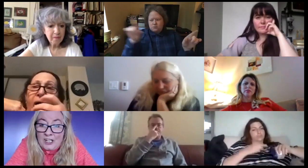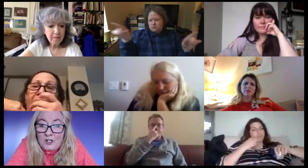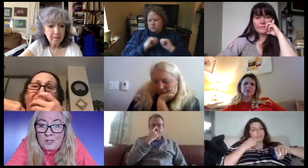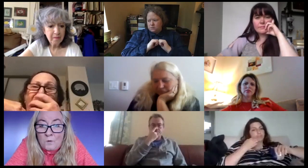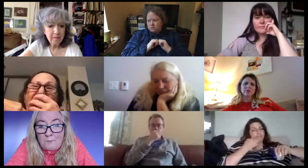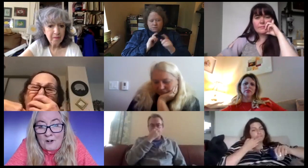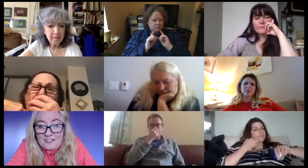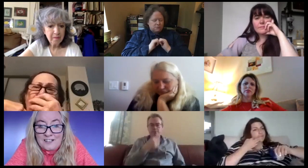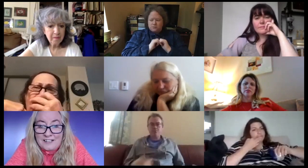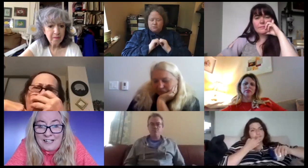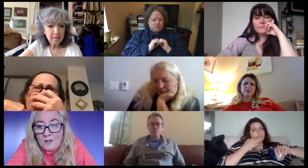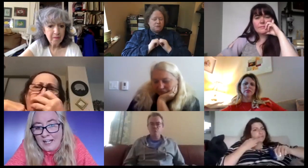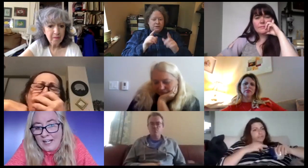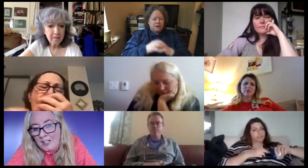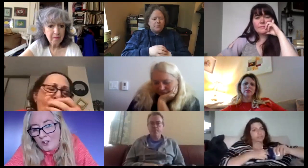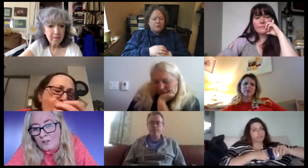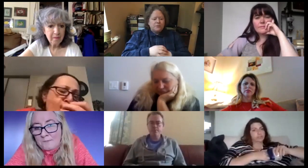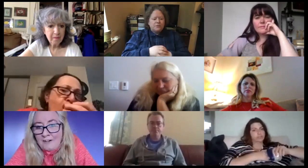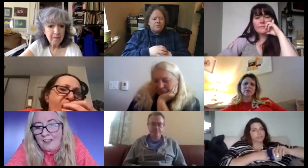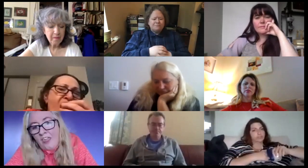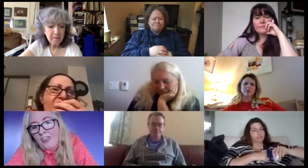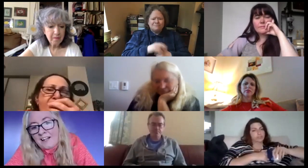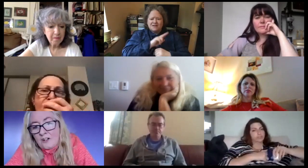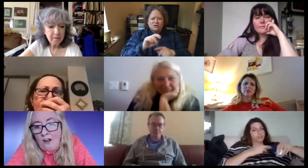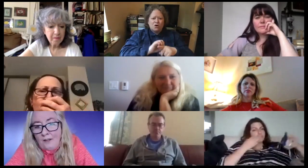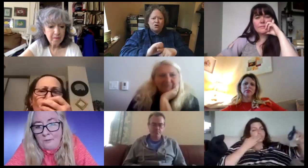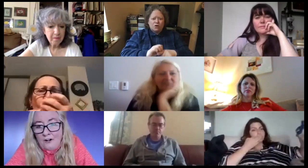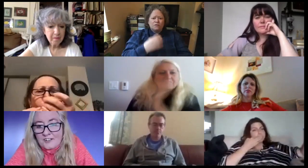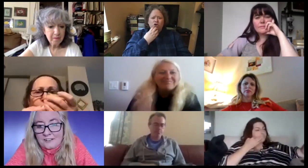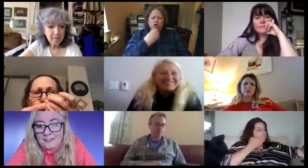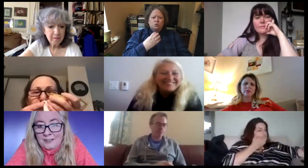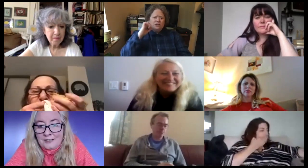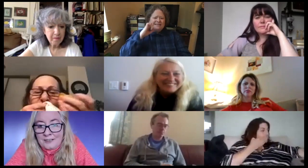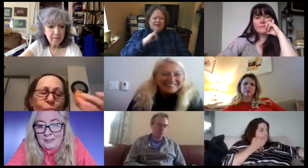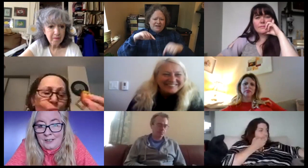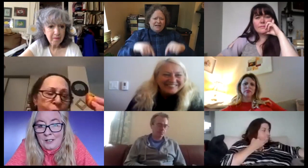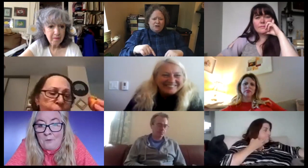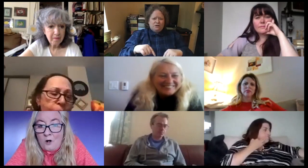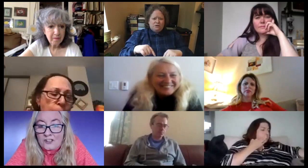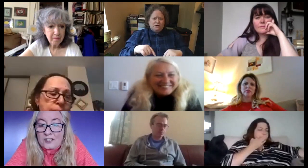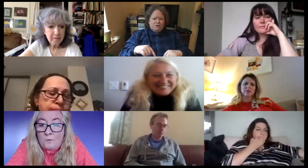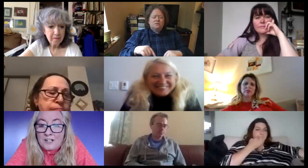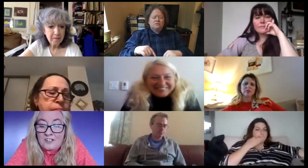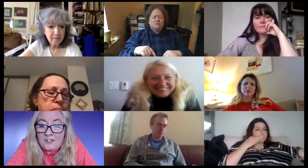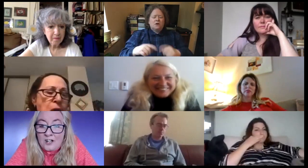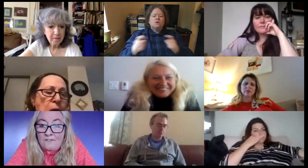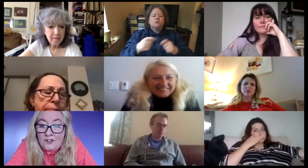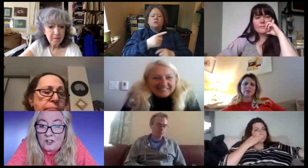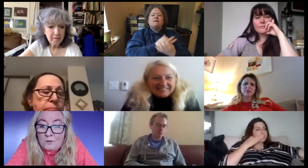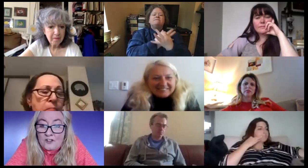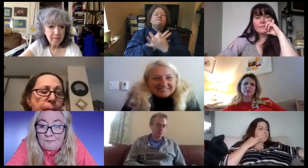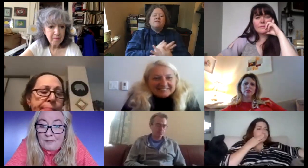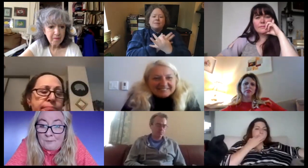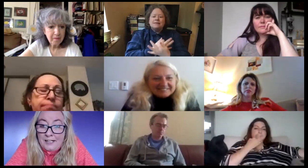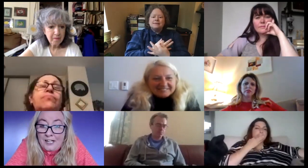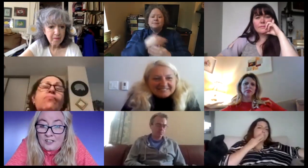where they look at one person and saying, okay, I think you could marry that other person. But there wasn't enough